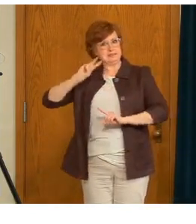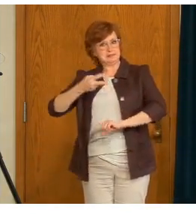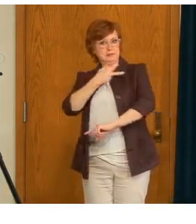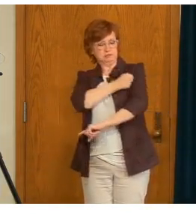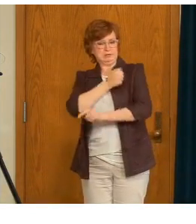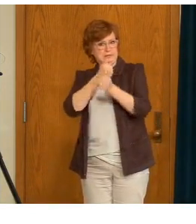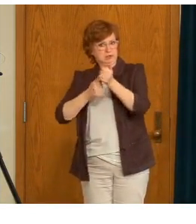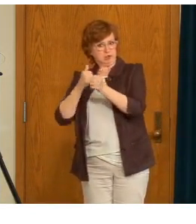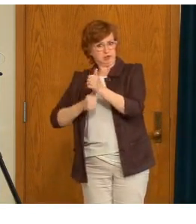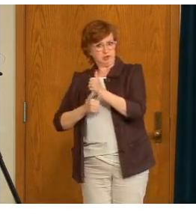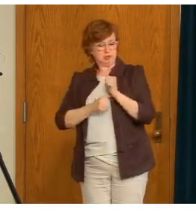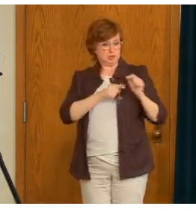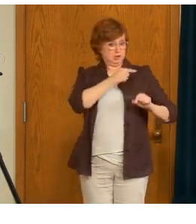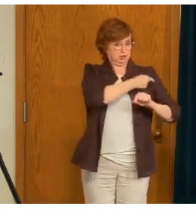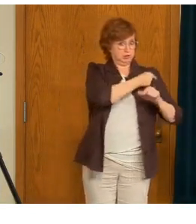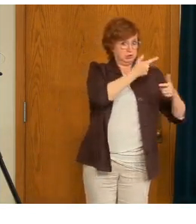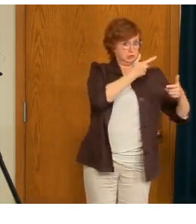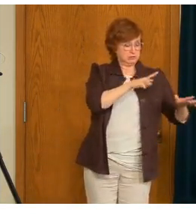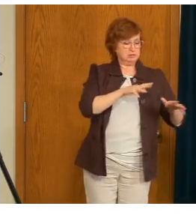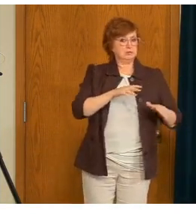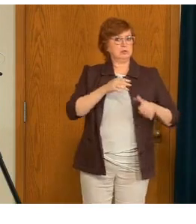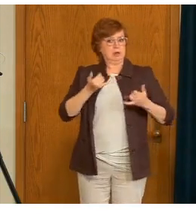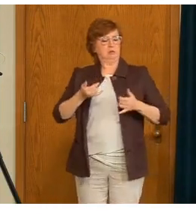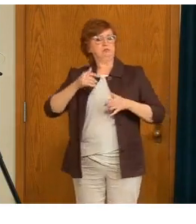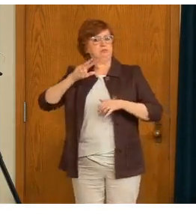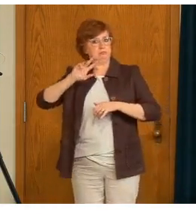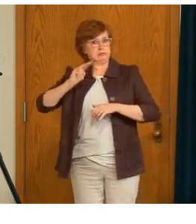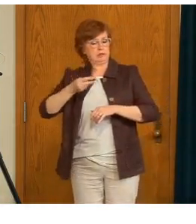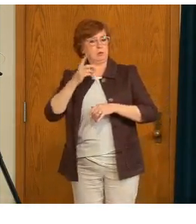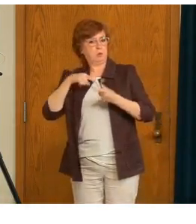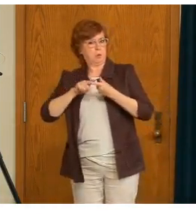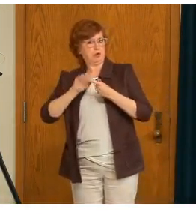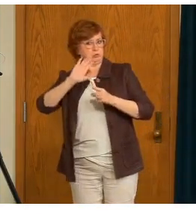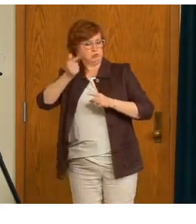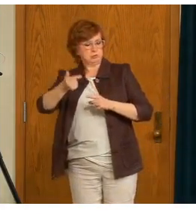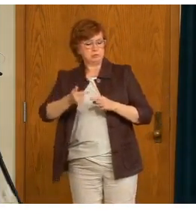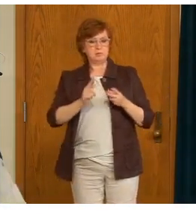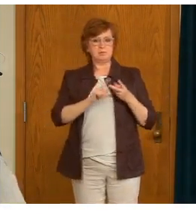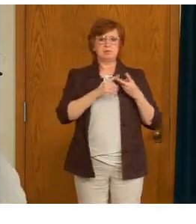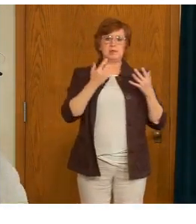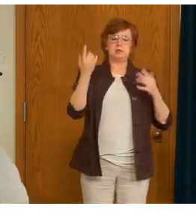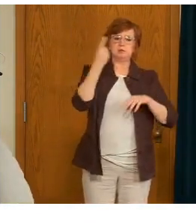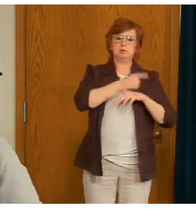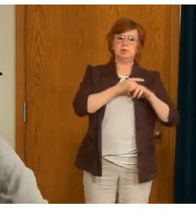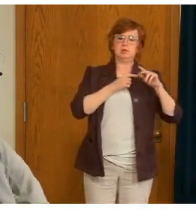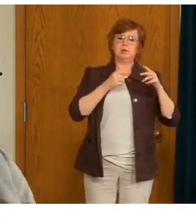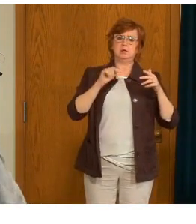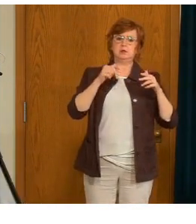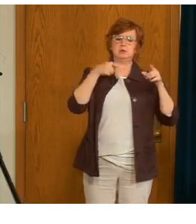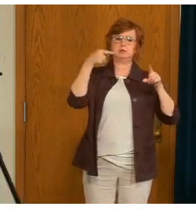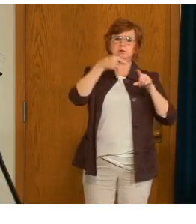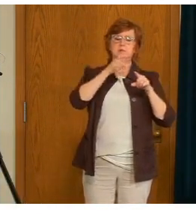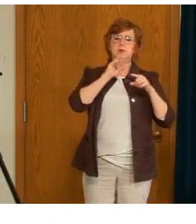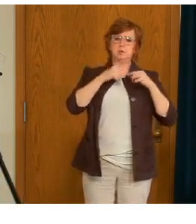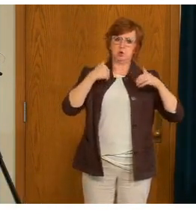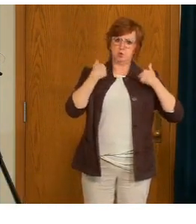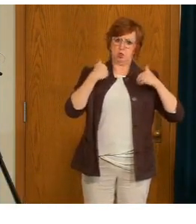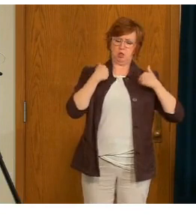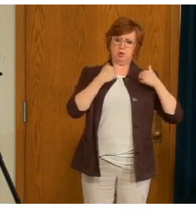will be vaccinating our youth. Now that Health Canada has approved Pfizer vaccine for the age of 12 and